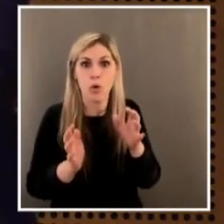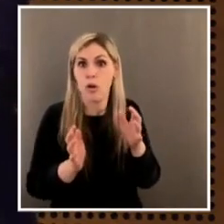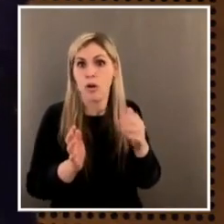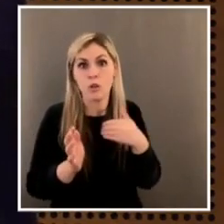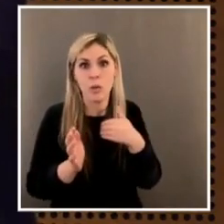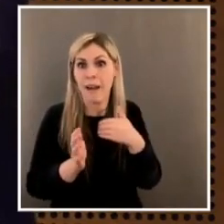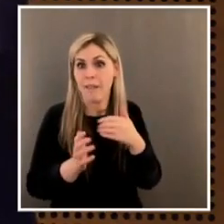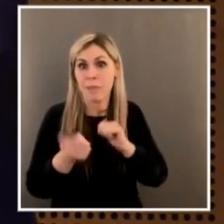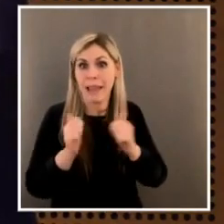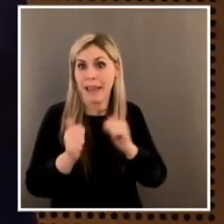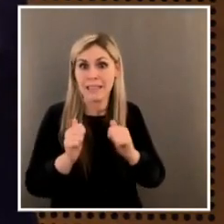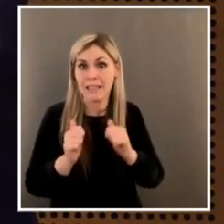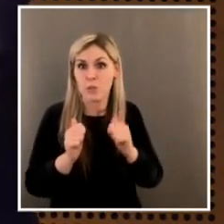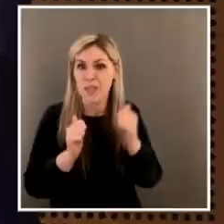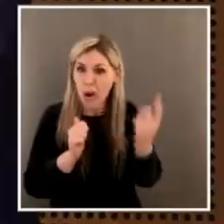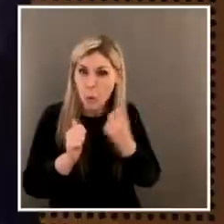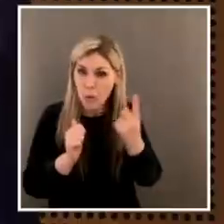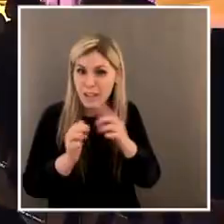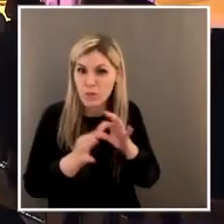have to do with struggle.